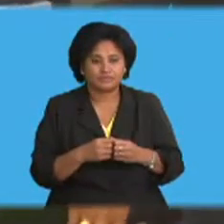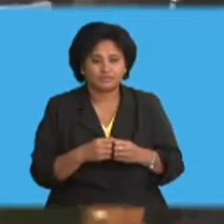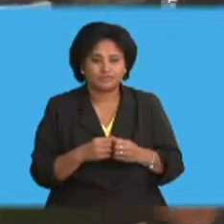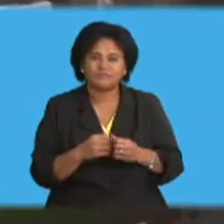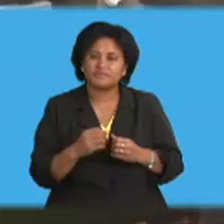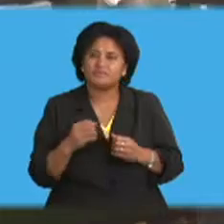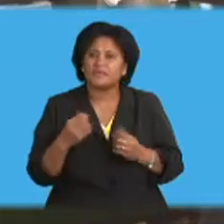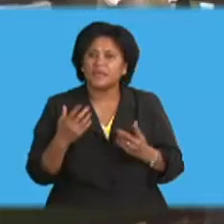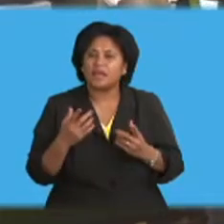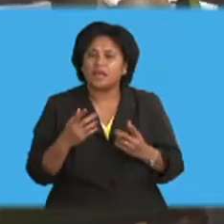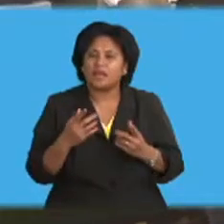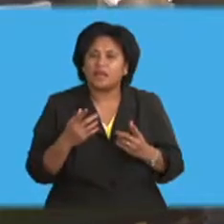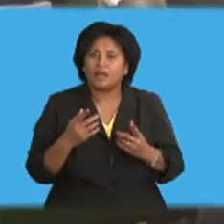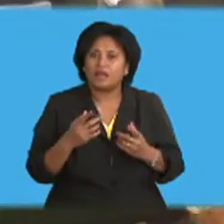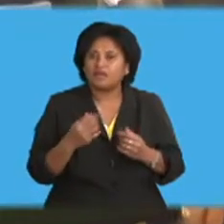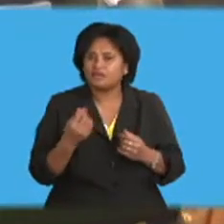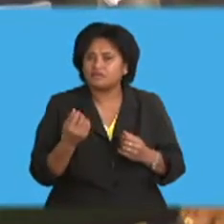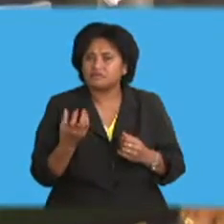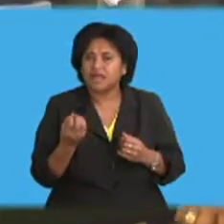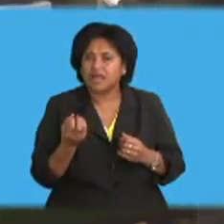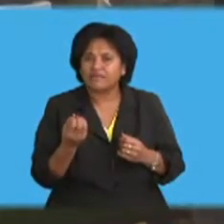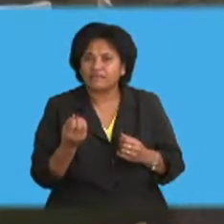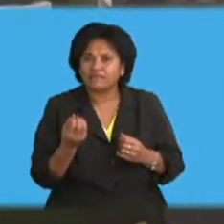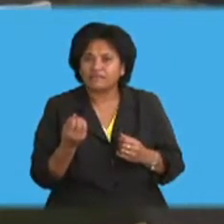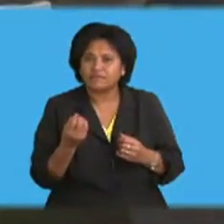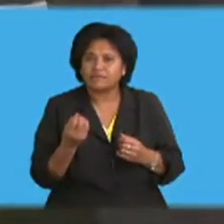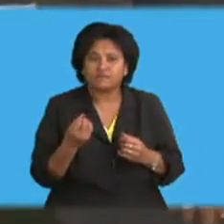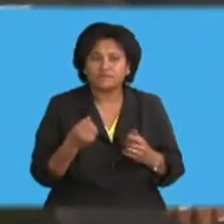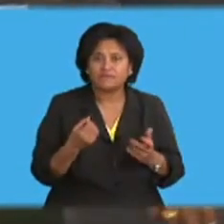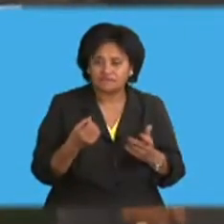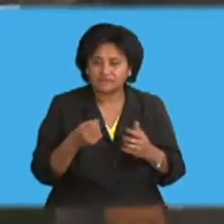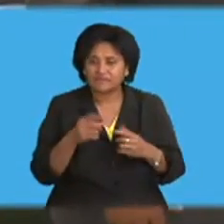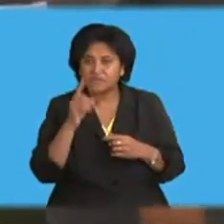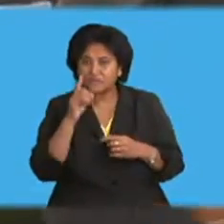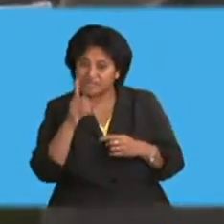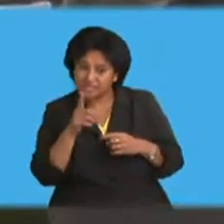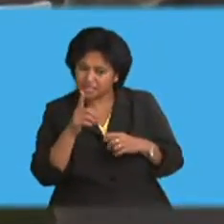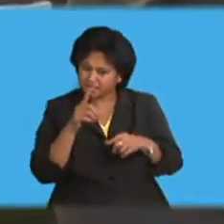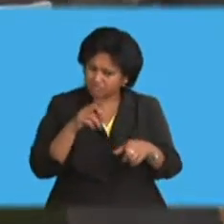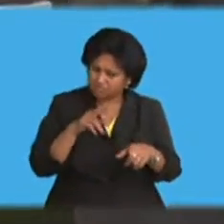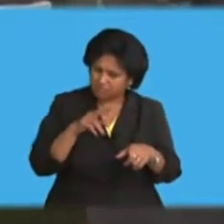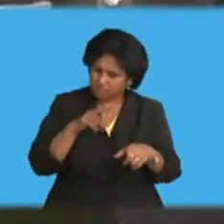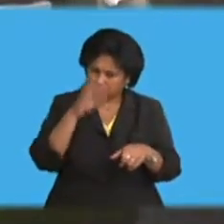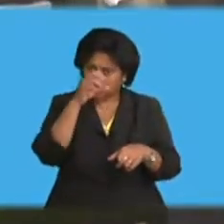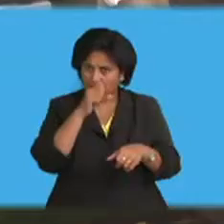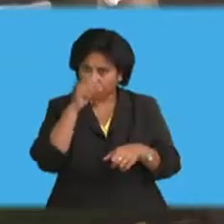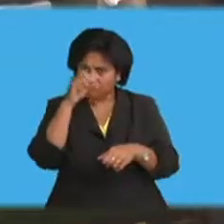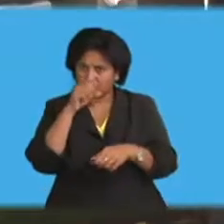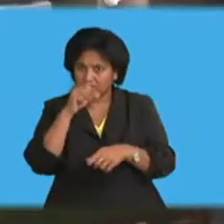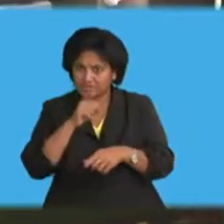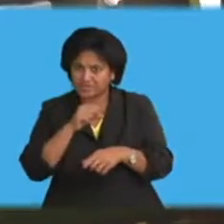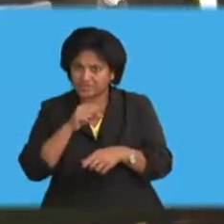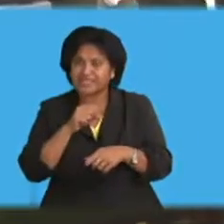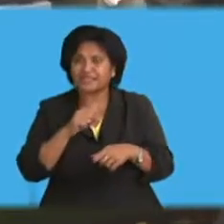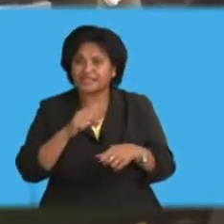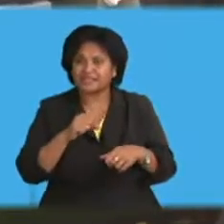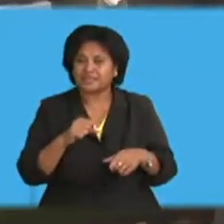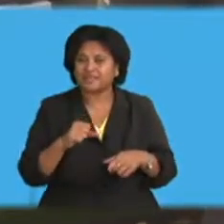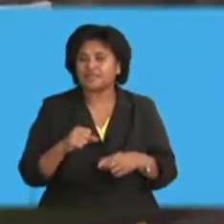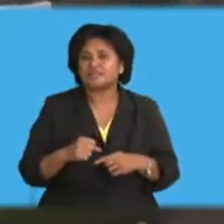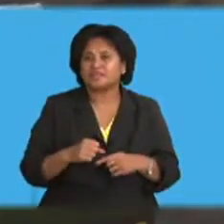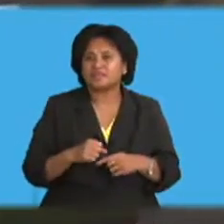Usually there are clinical signs that we call it, Madam Speaker,